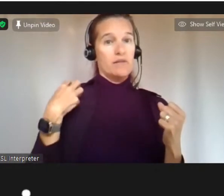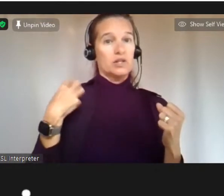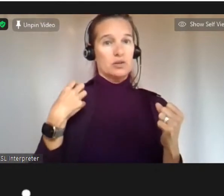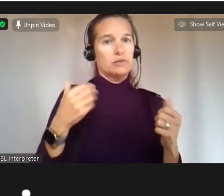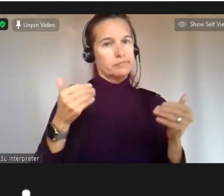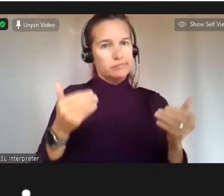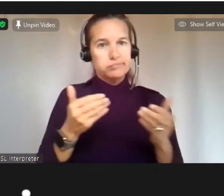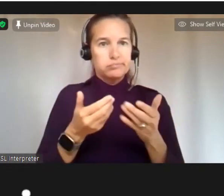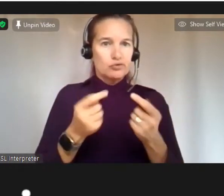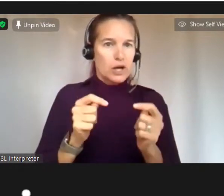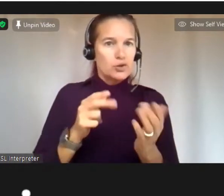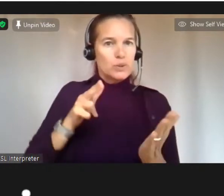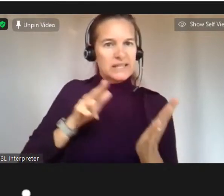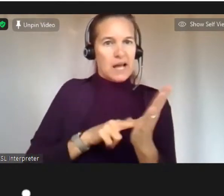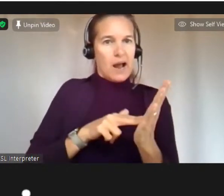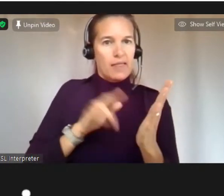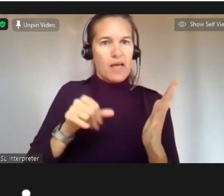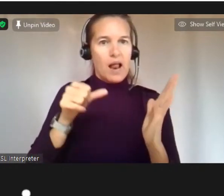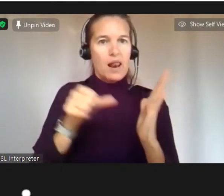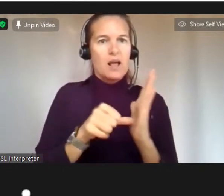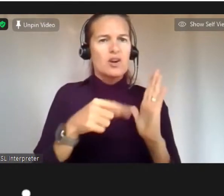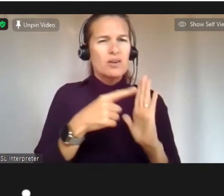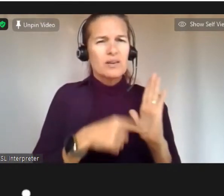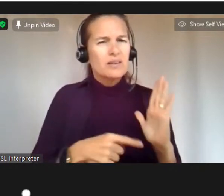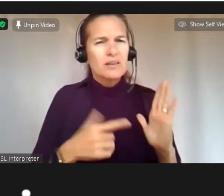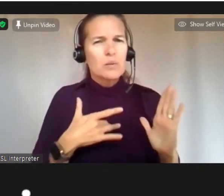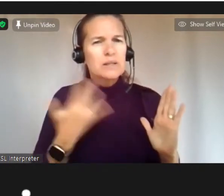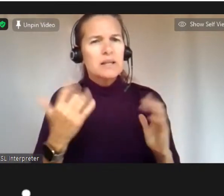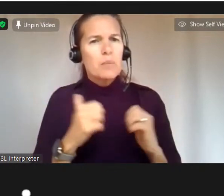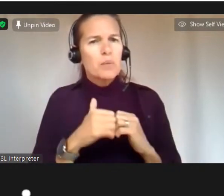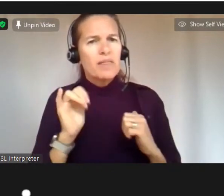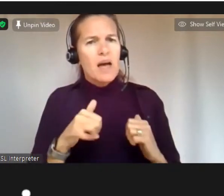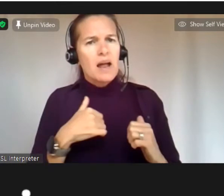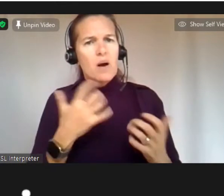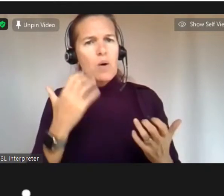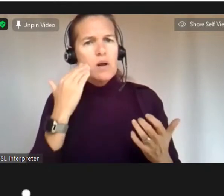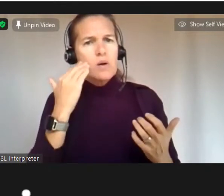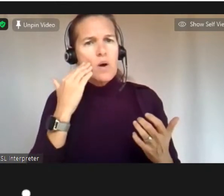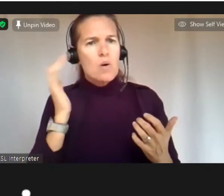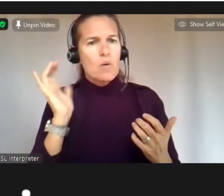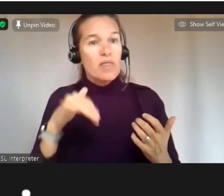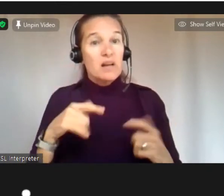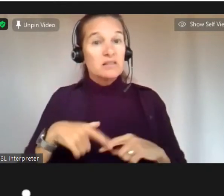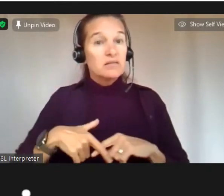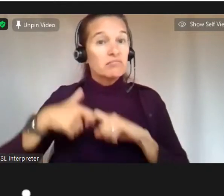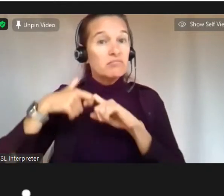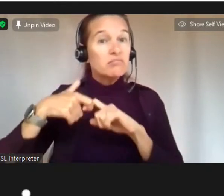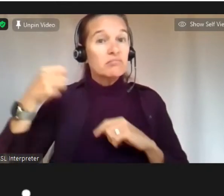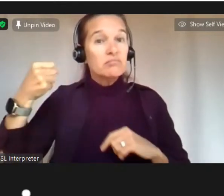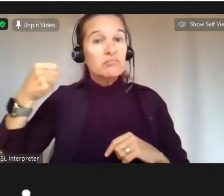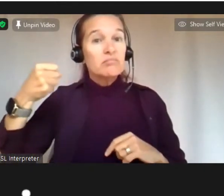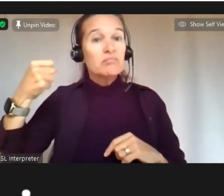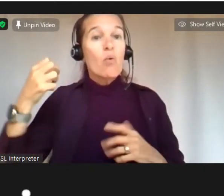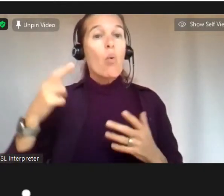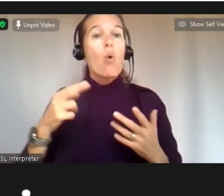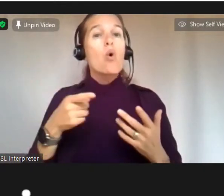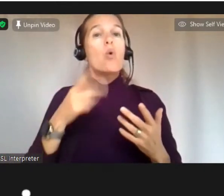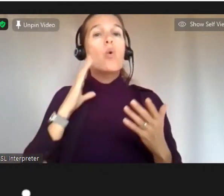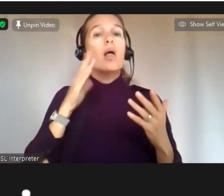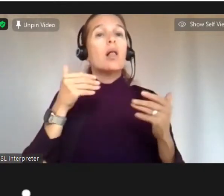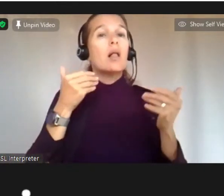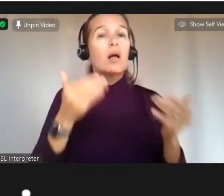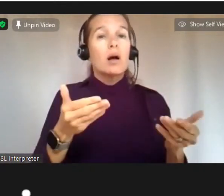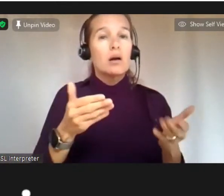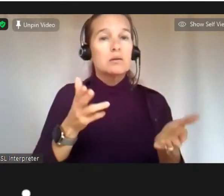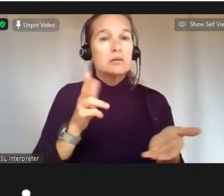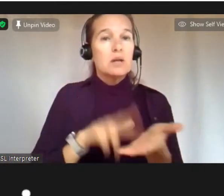tell me what's happening on that? Has that been derailed or stalled, or are you going to go forward with